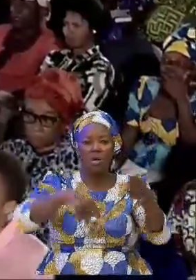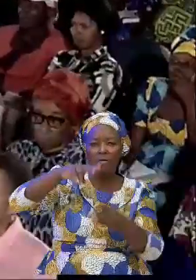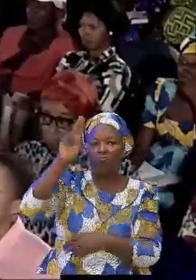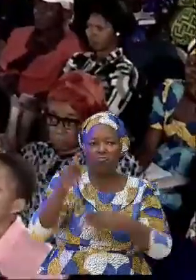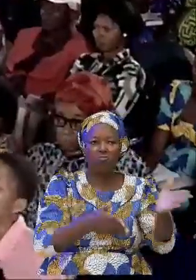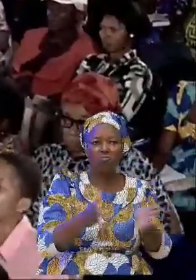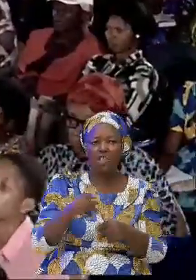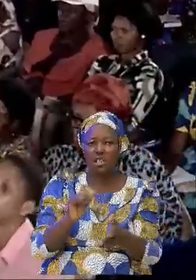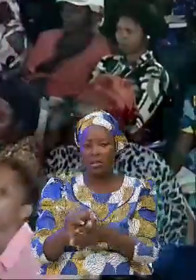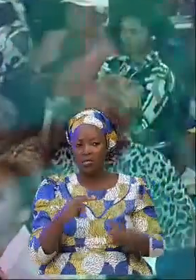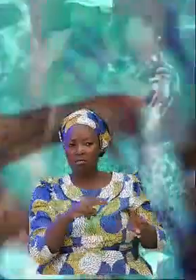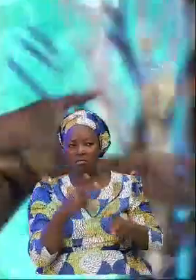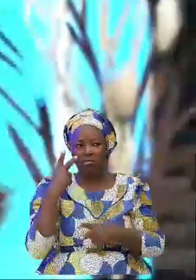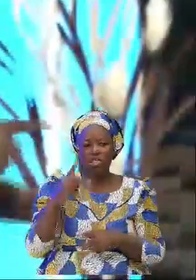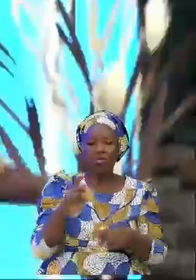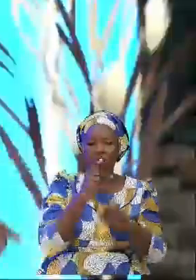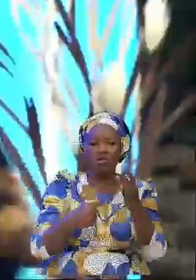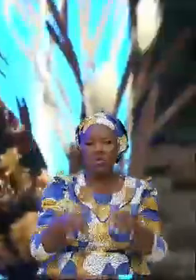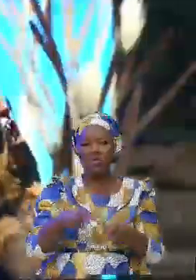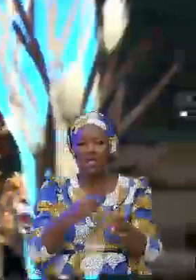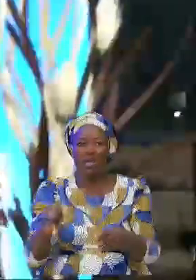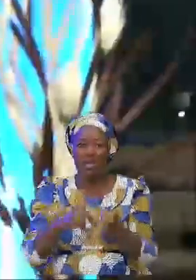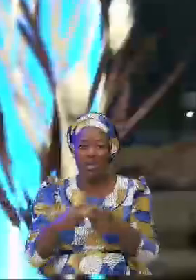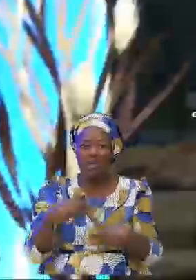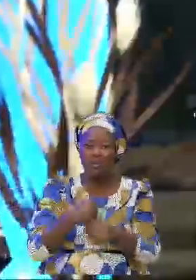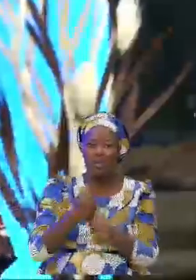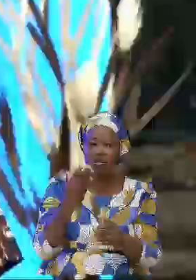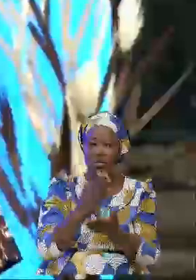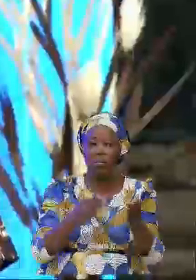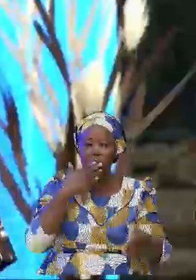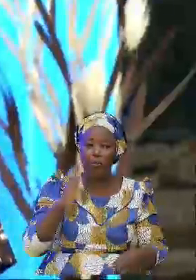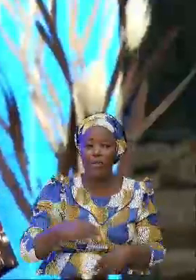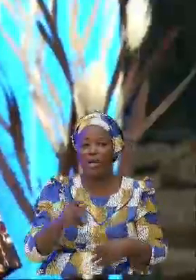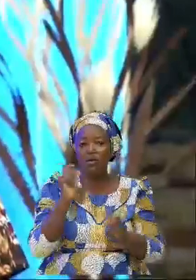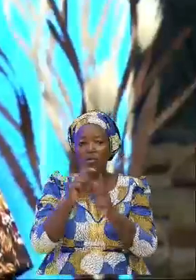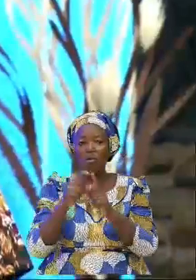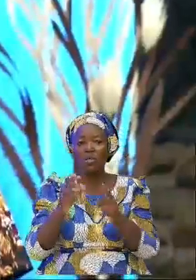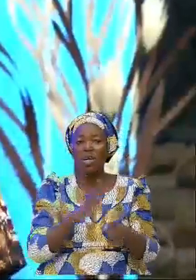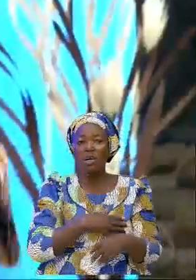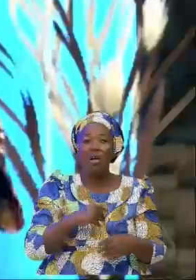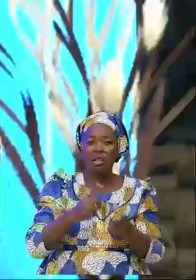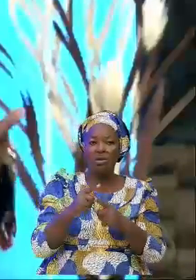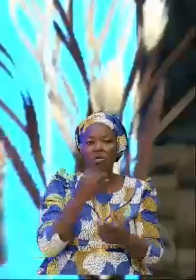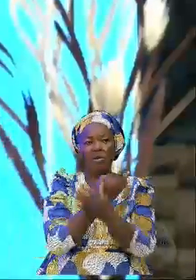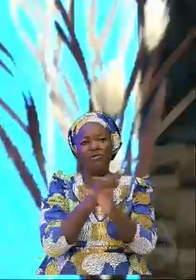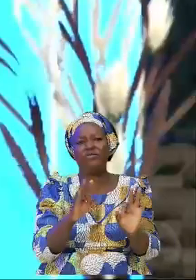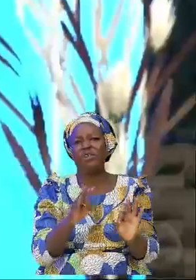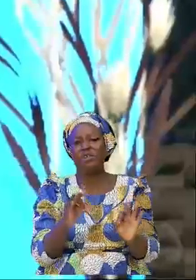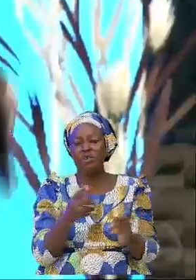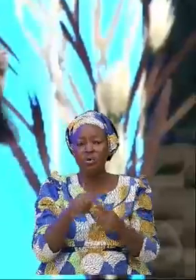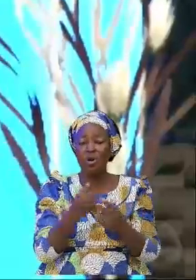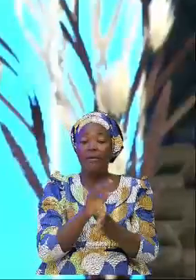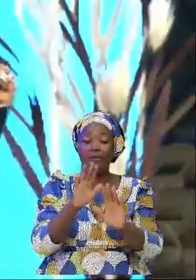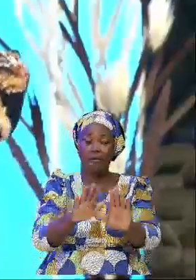market. And they come around, they're walking up and down, and they're looking at what you are selling, and they're making some bad